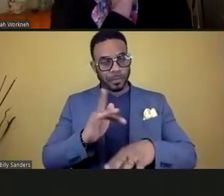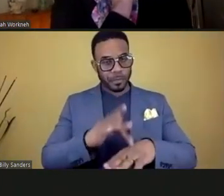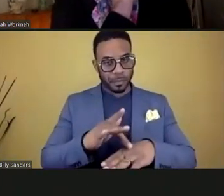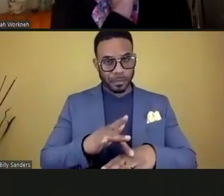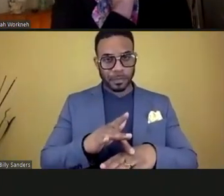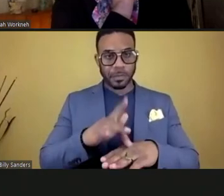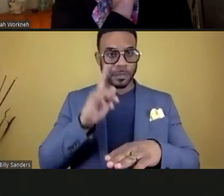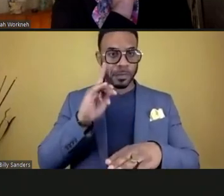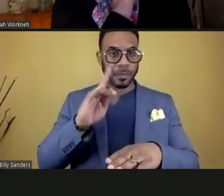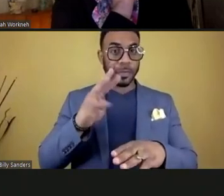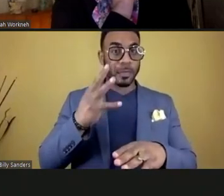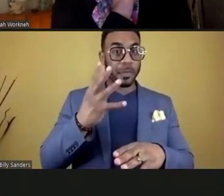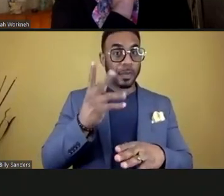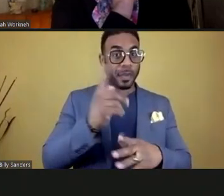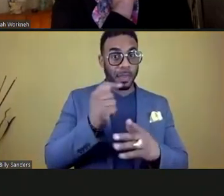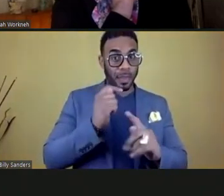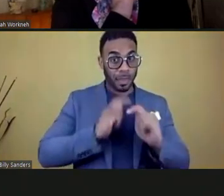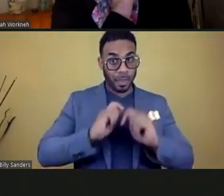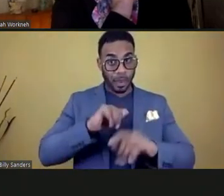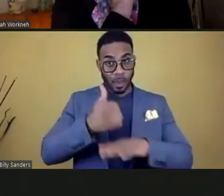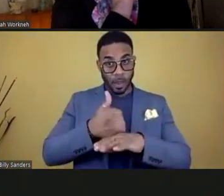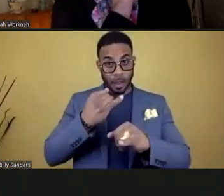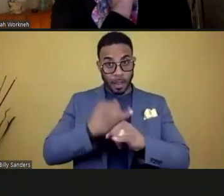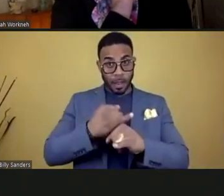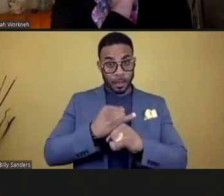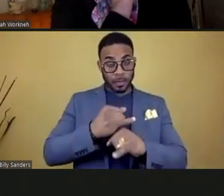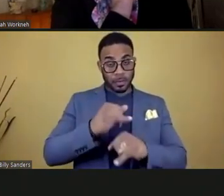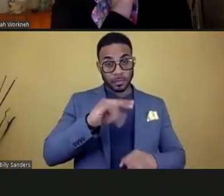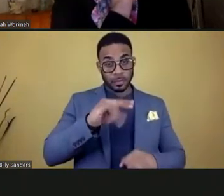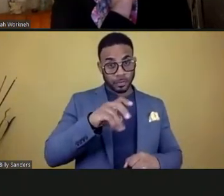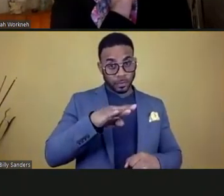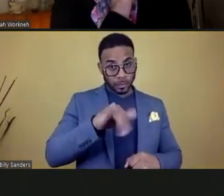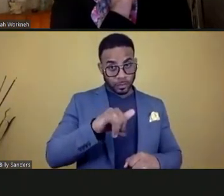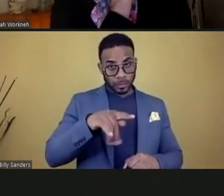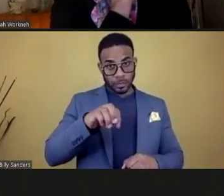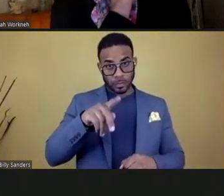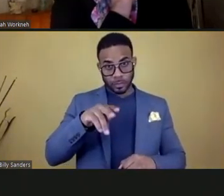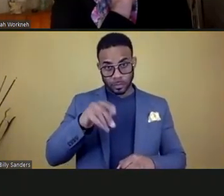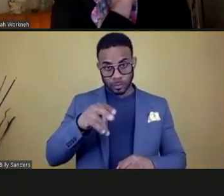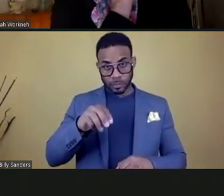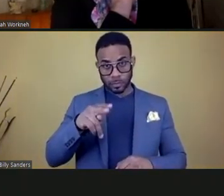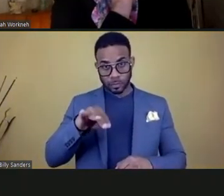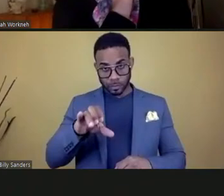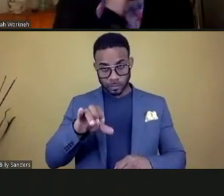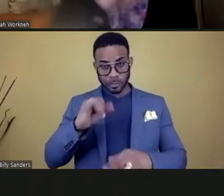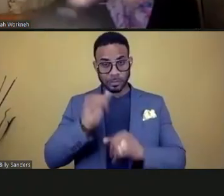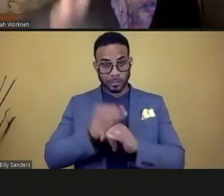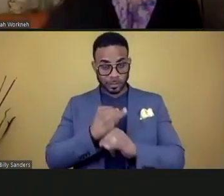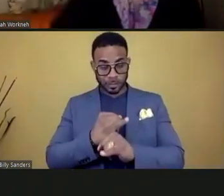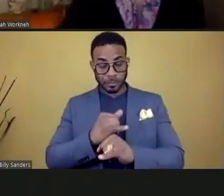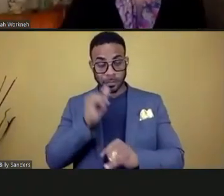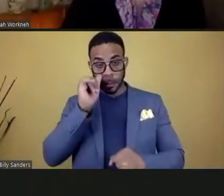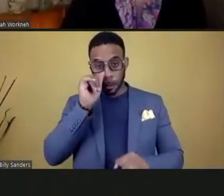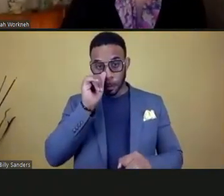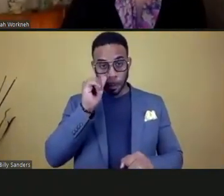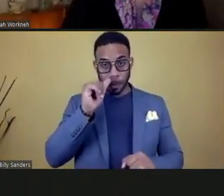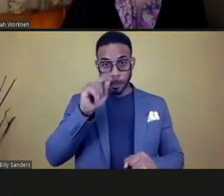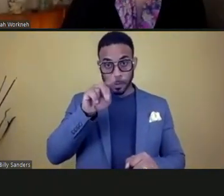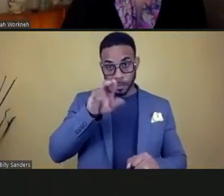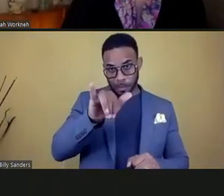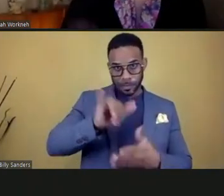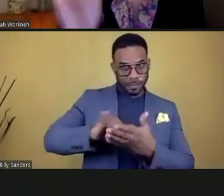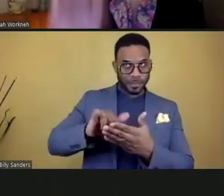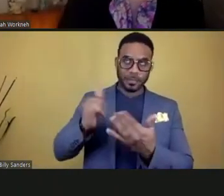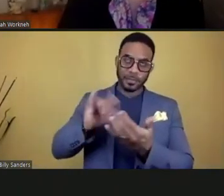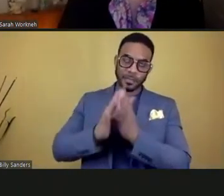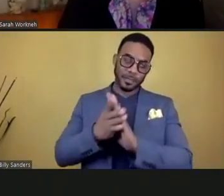of 4 theaters located on the campus of Rensselaer Polytechnic Institute in Troy, New York, what is